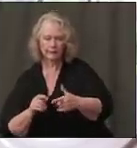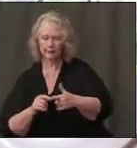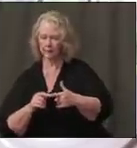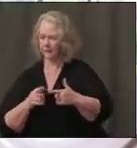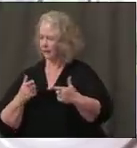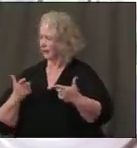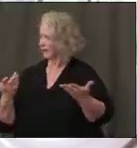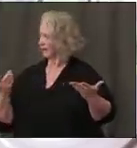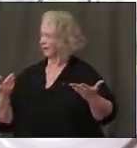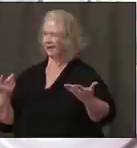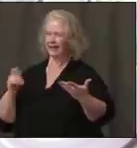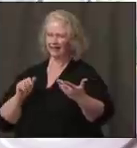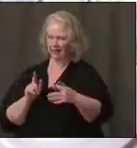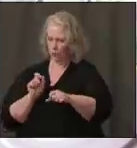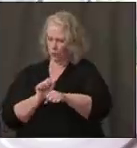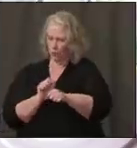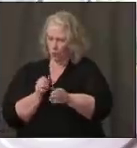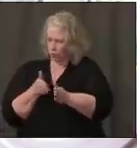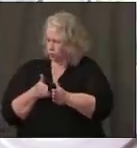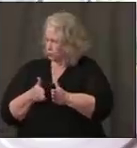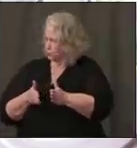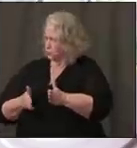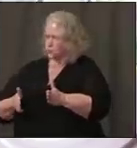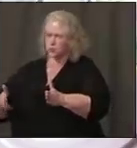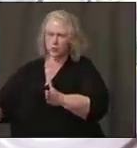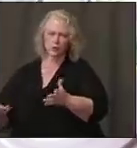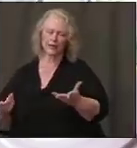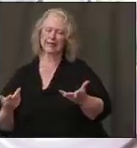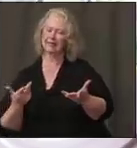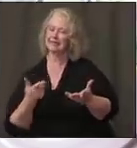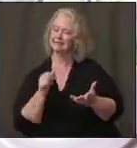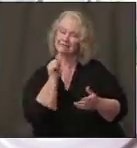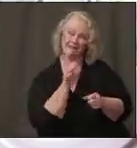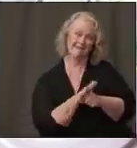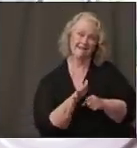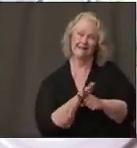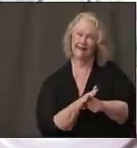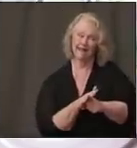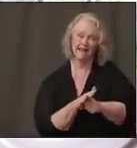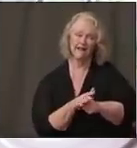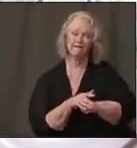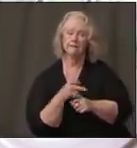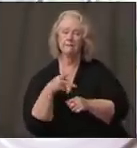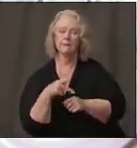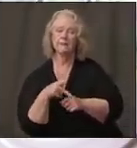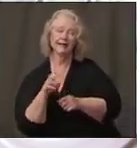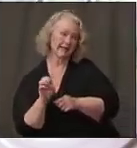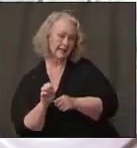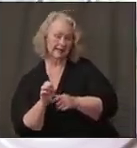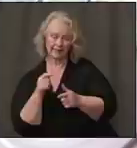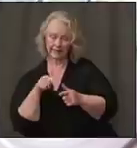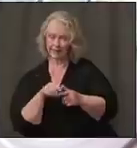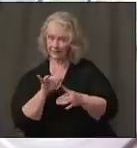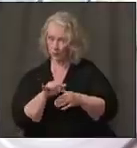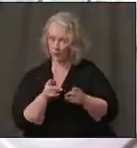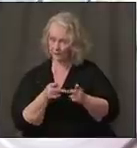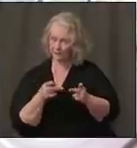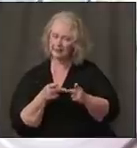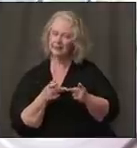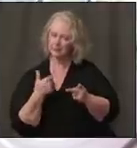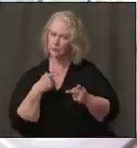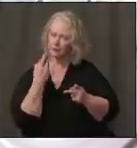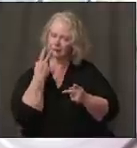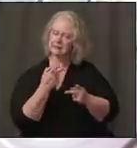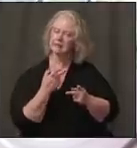distance at work. We haven't necessarily gotten proper protective equipment into those facilities. And so we've seen a lot of outbreaks in